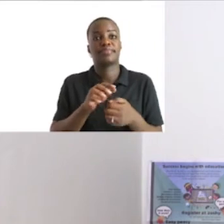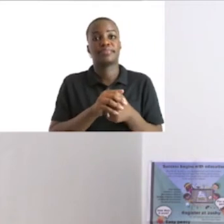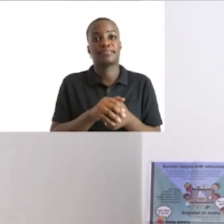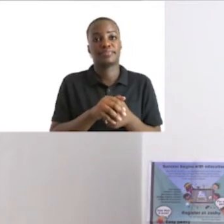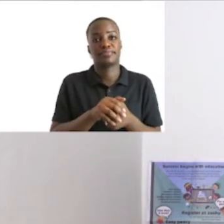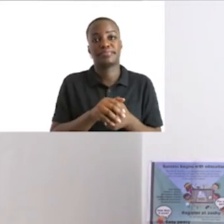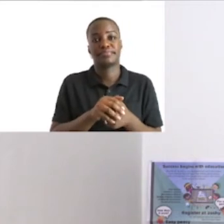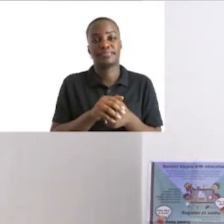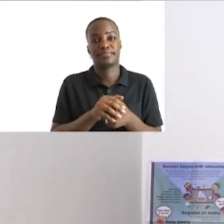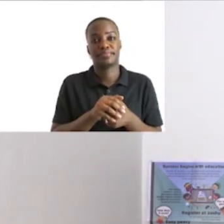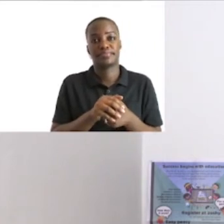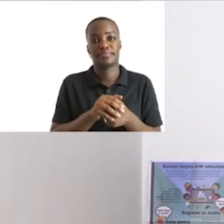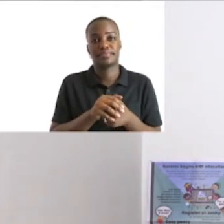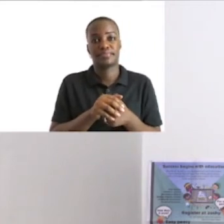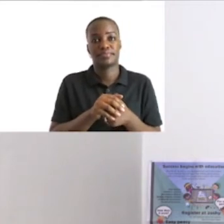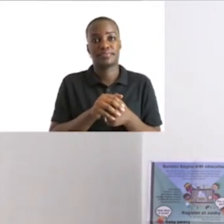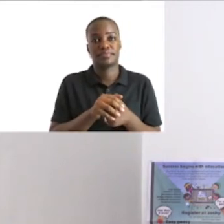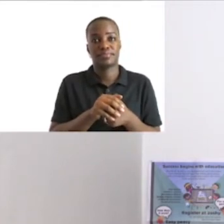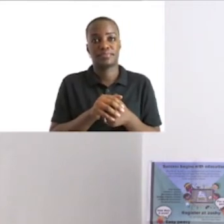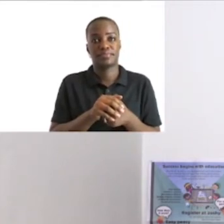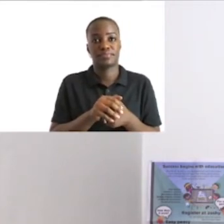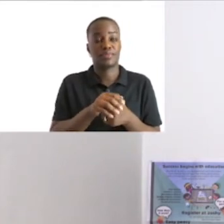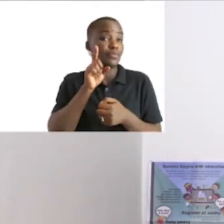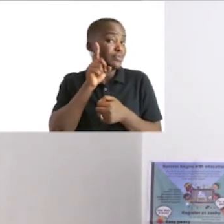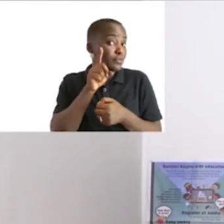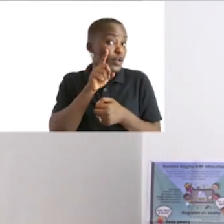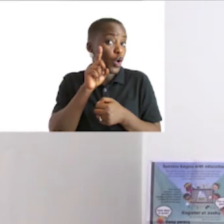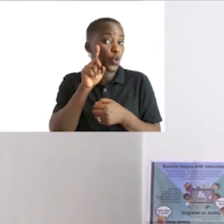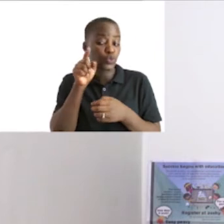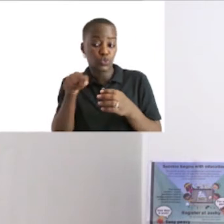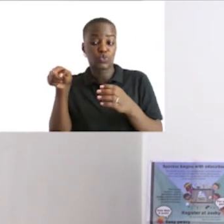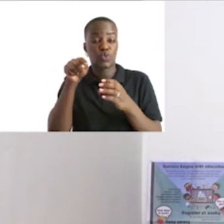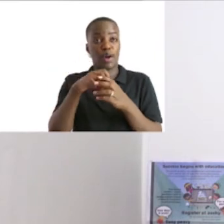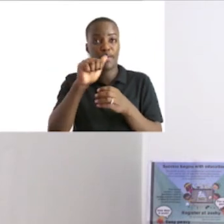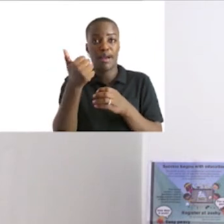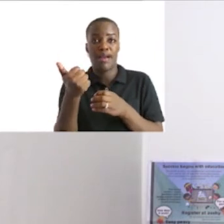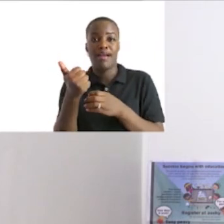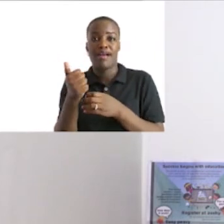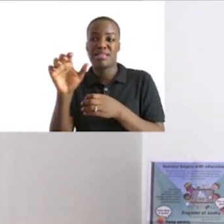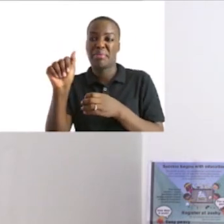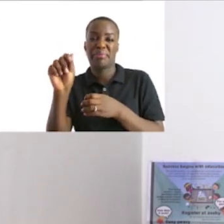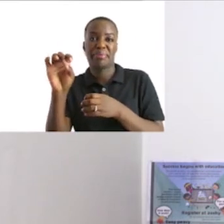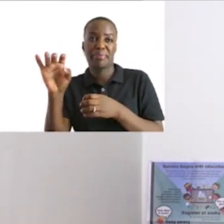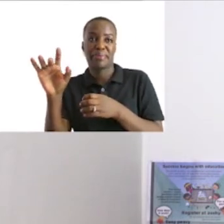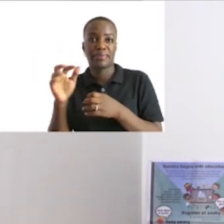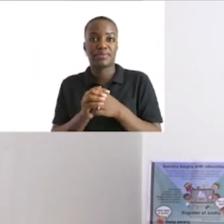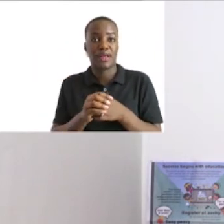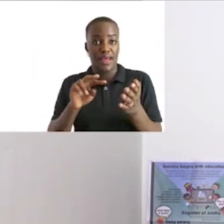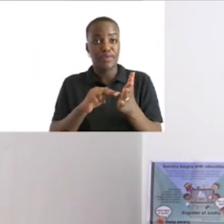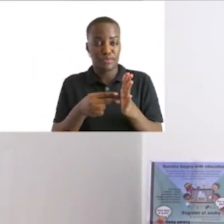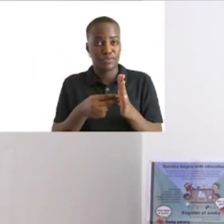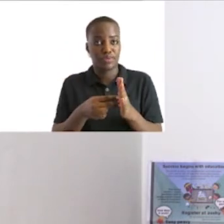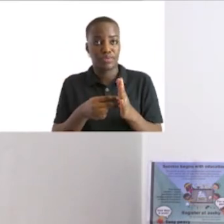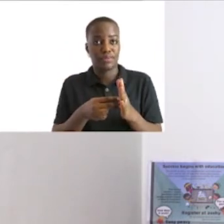There we go. Be careful not to circle any other letters, because if you do, that means that they